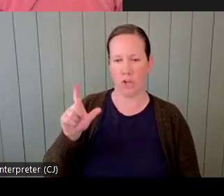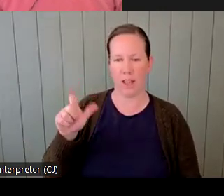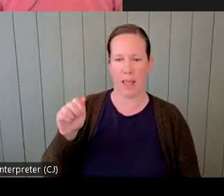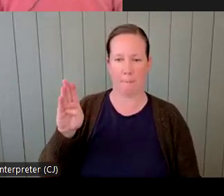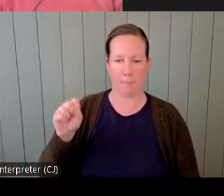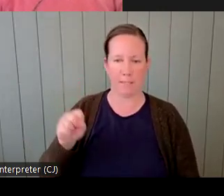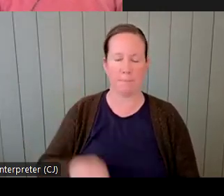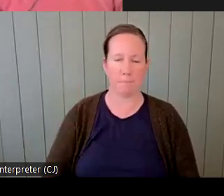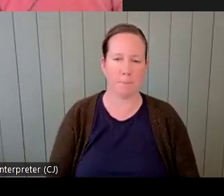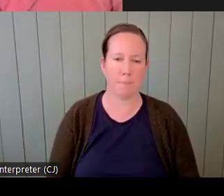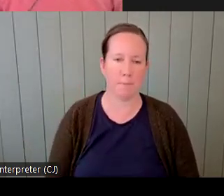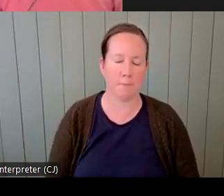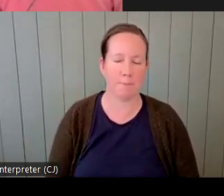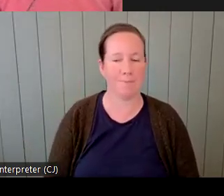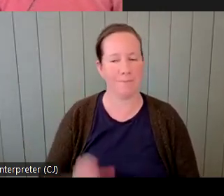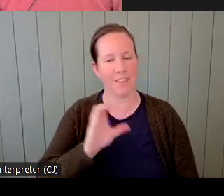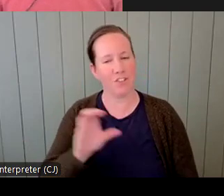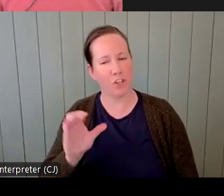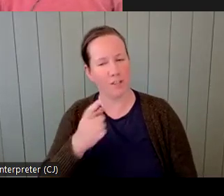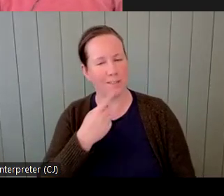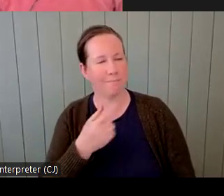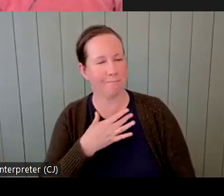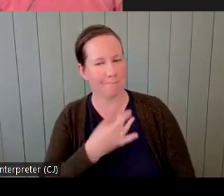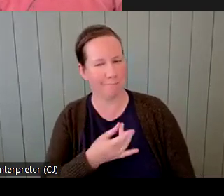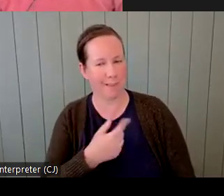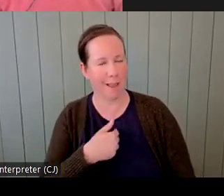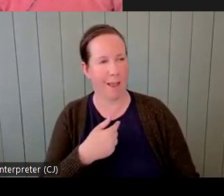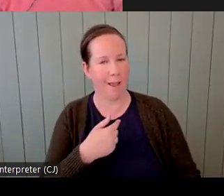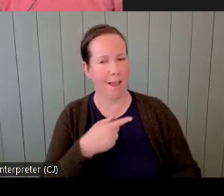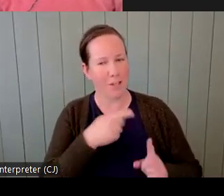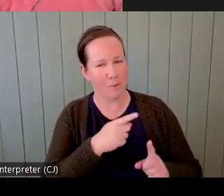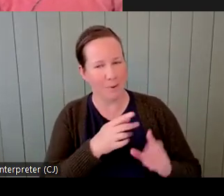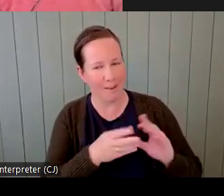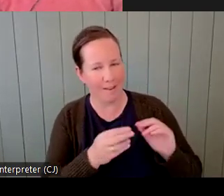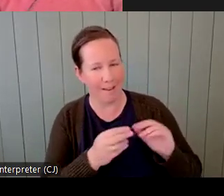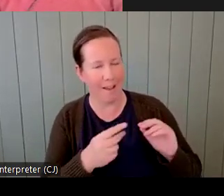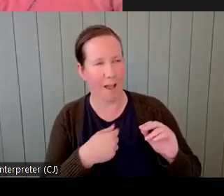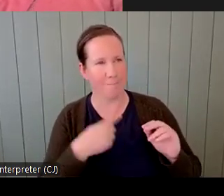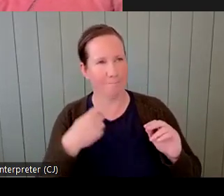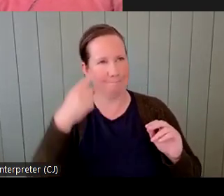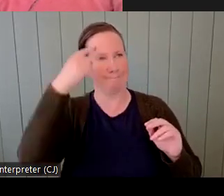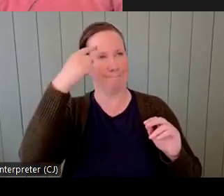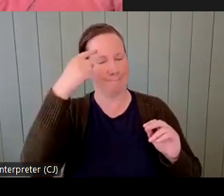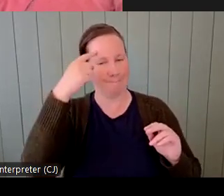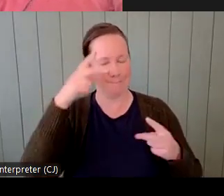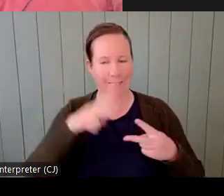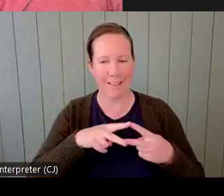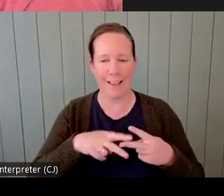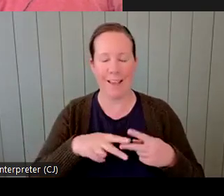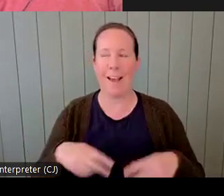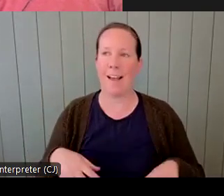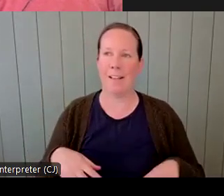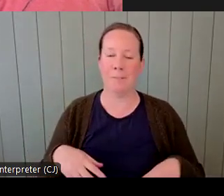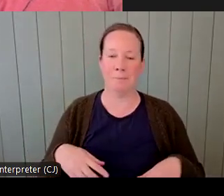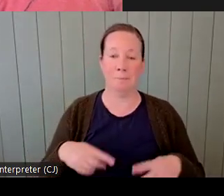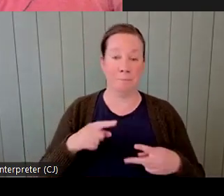your response is sort of leading me to think about two things, but I really want to also just touch on this one. So if I'm